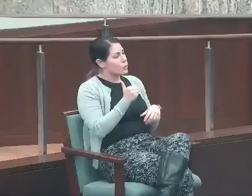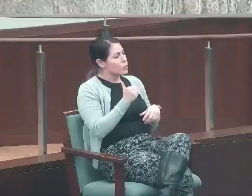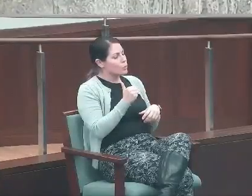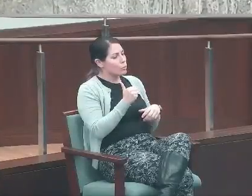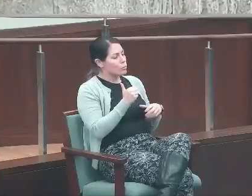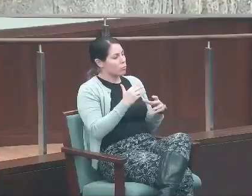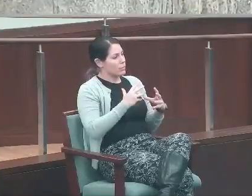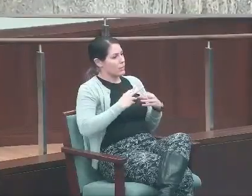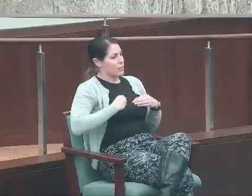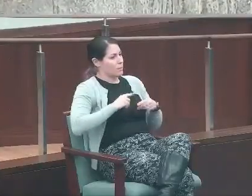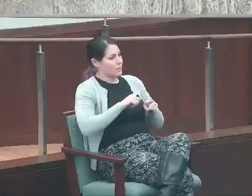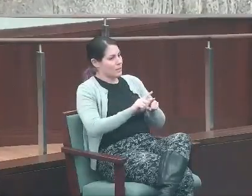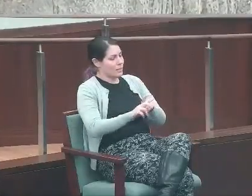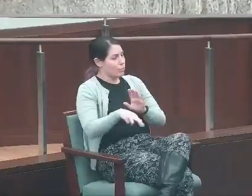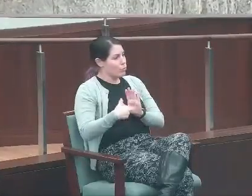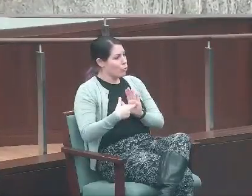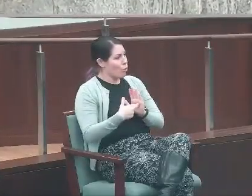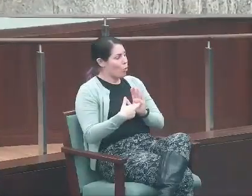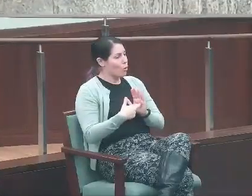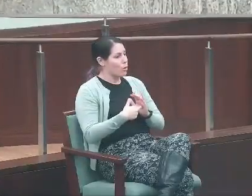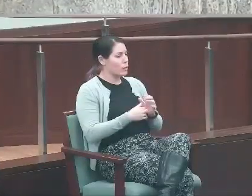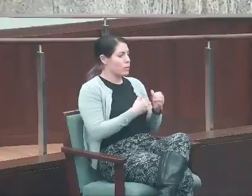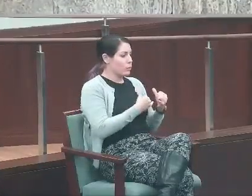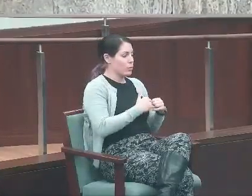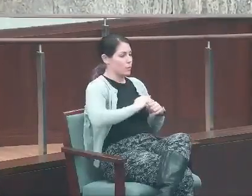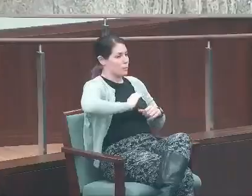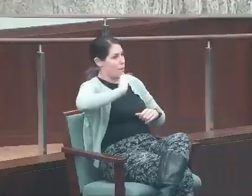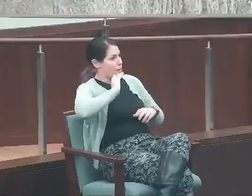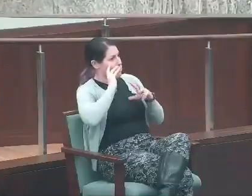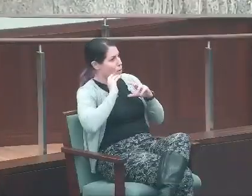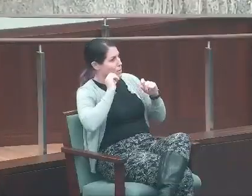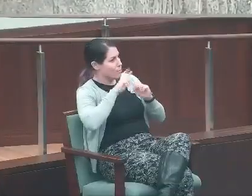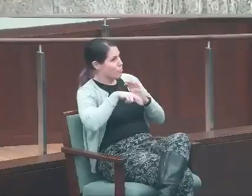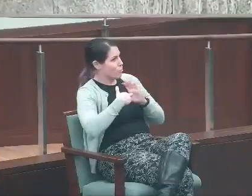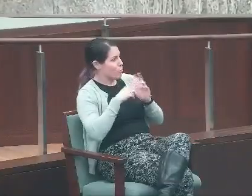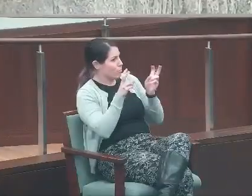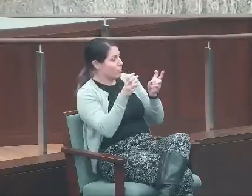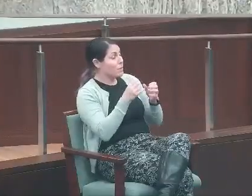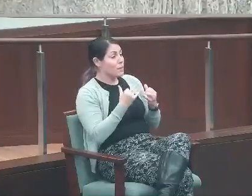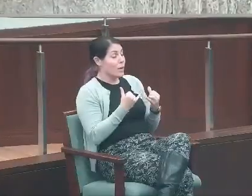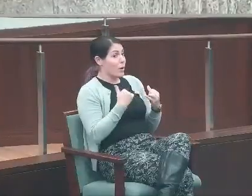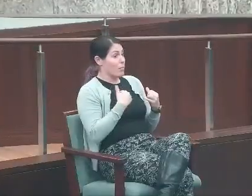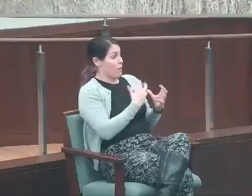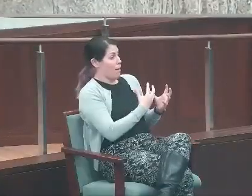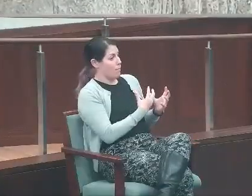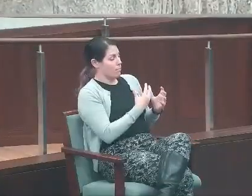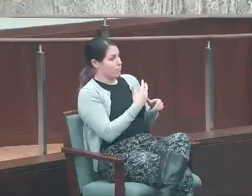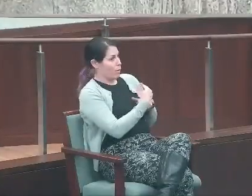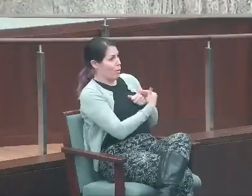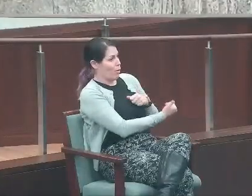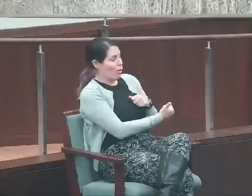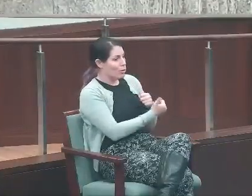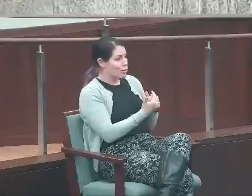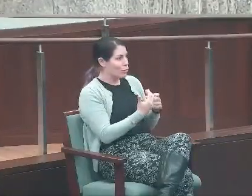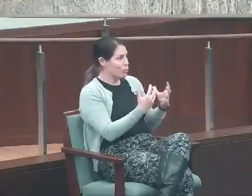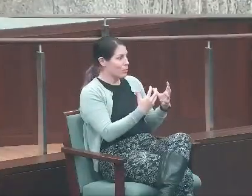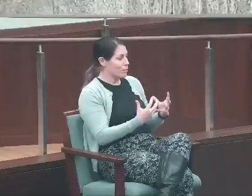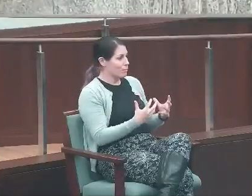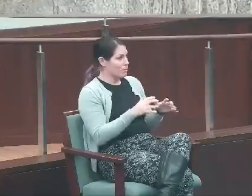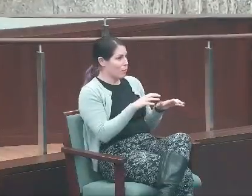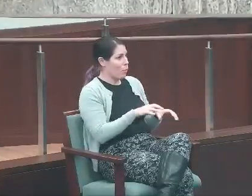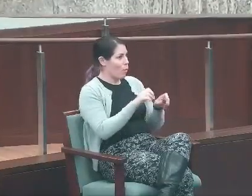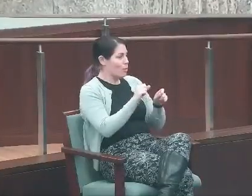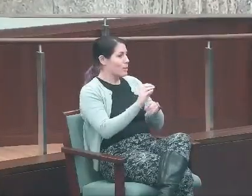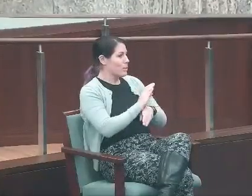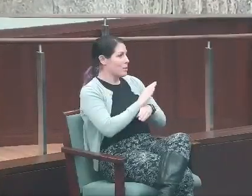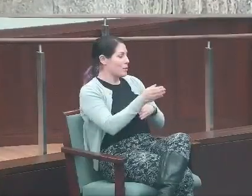roles as immediate past president. I've been asked to take on the business portion of this, so